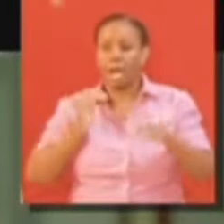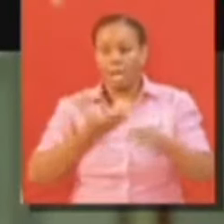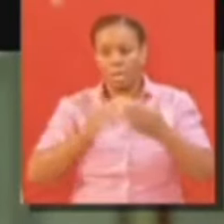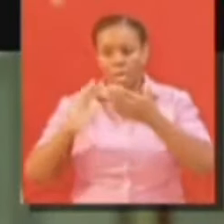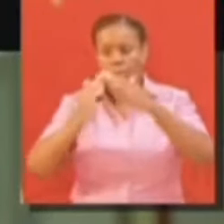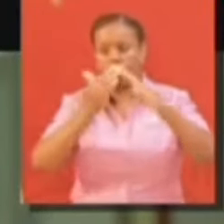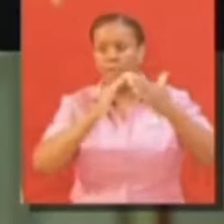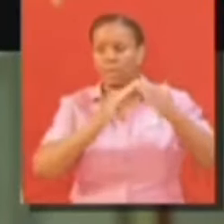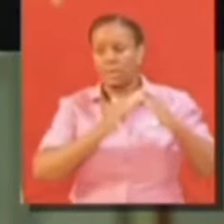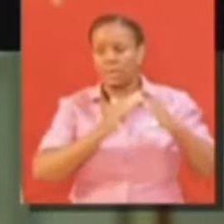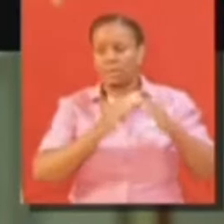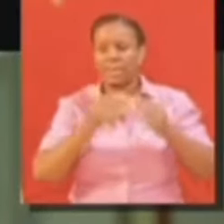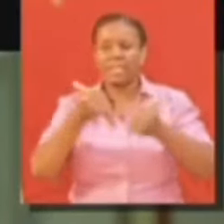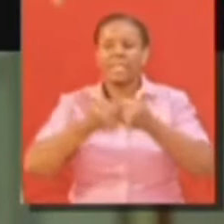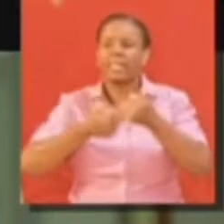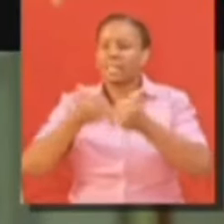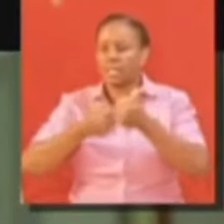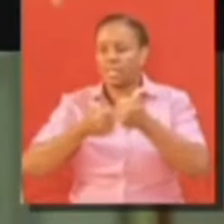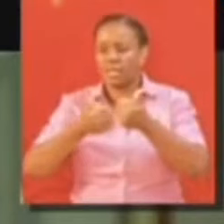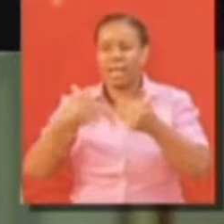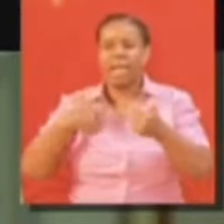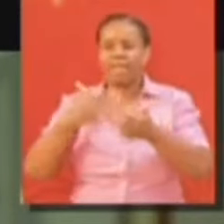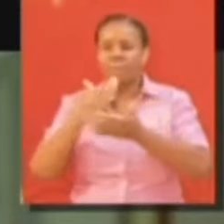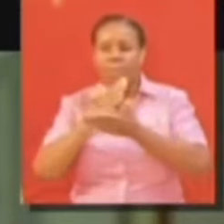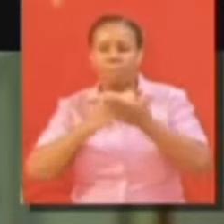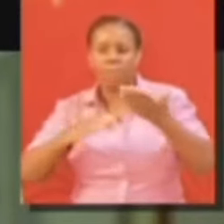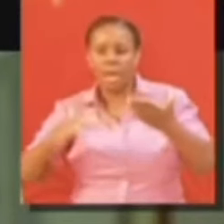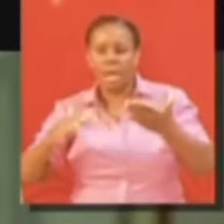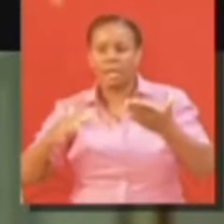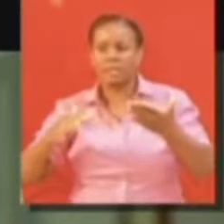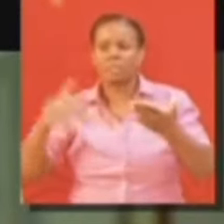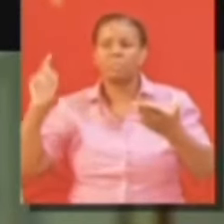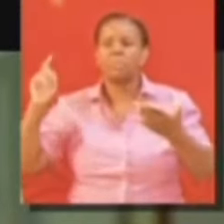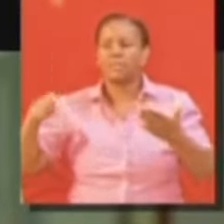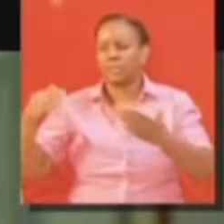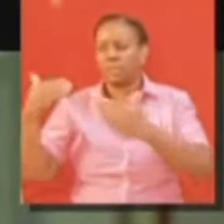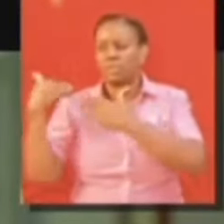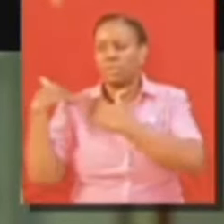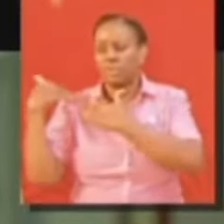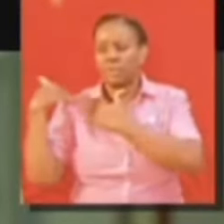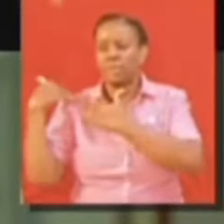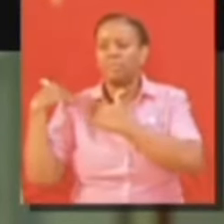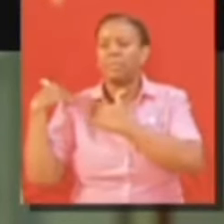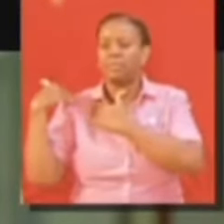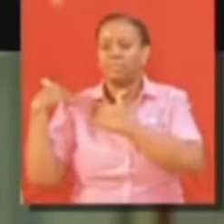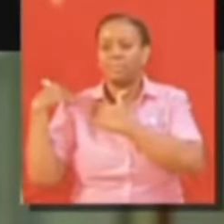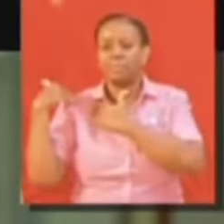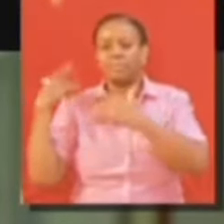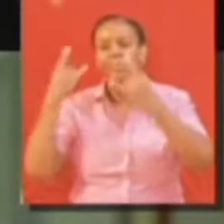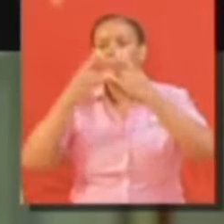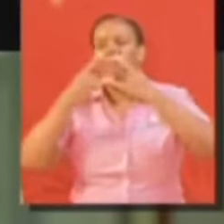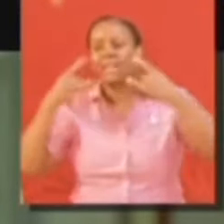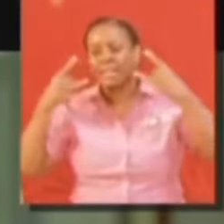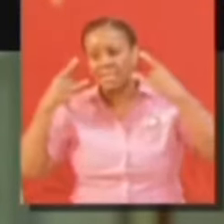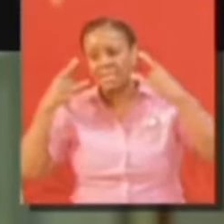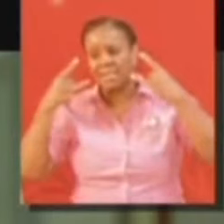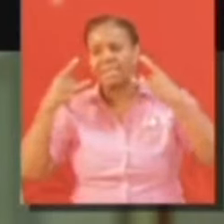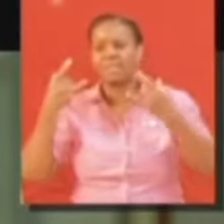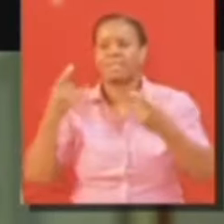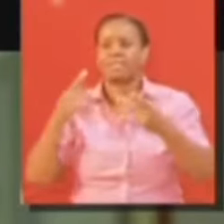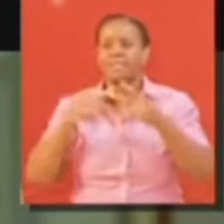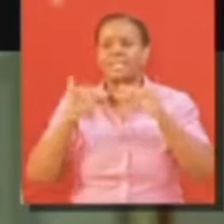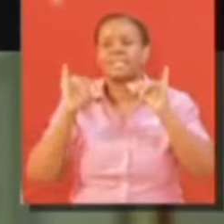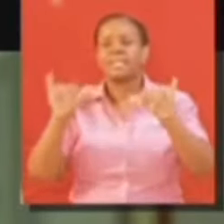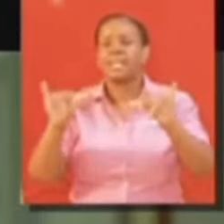Therefore, there's so many things we can do. First of all, we can wear our mask, practice good hand hygiene, that